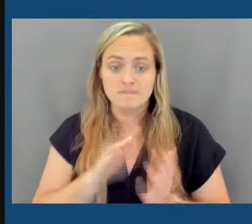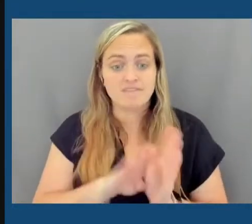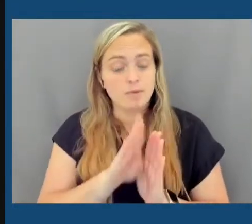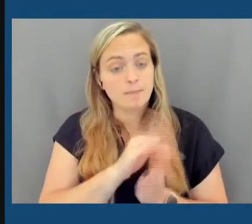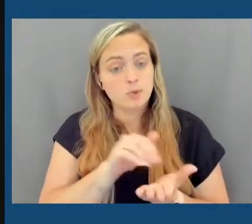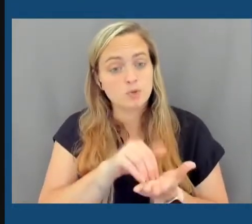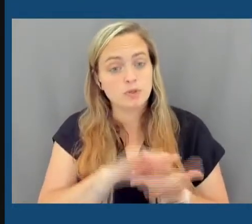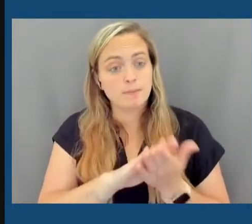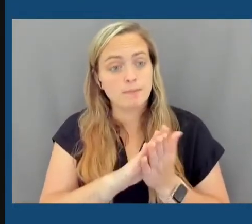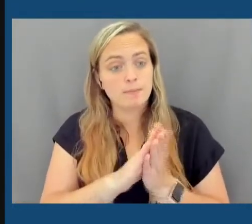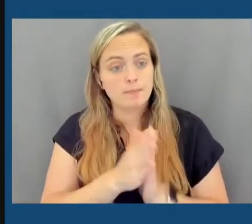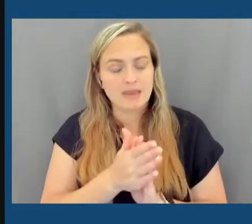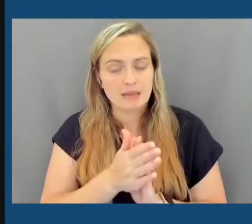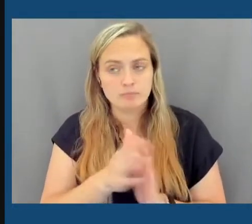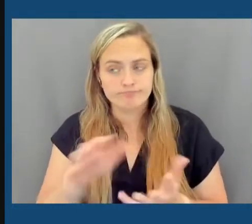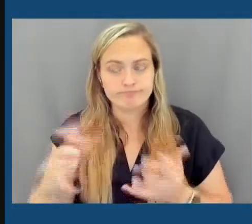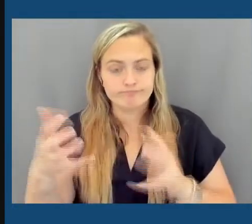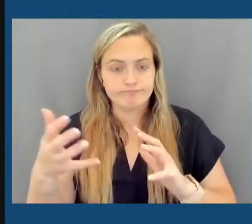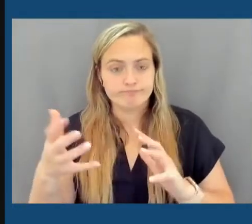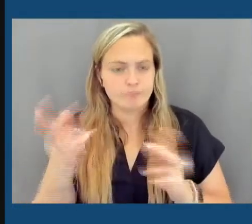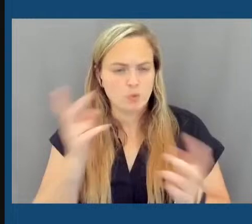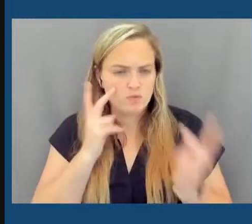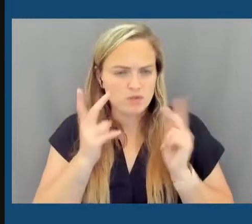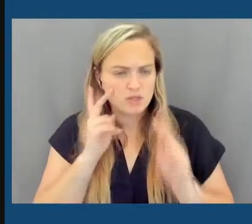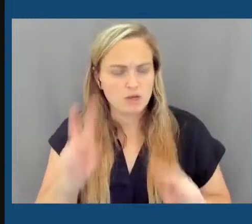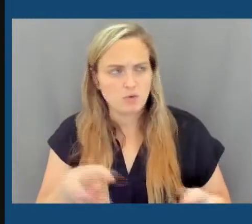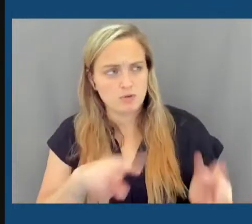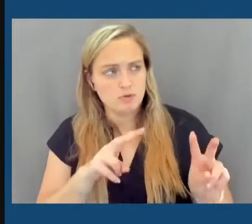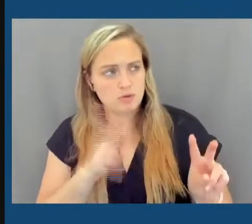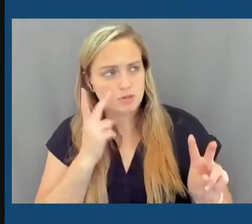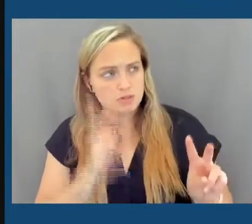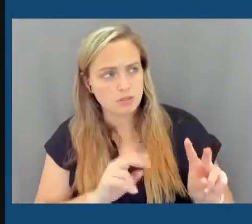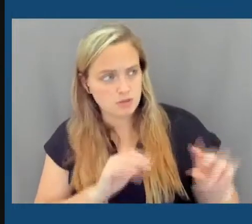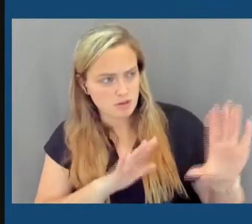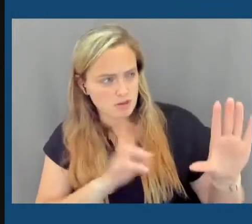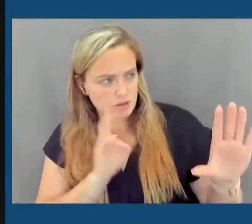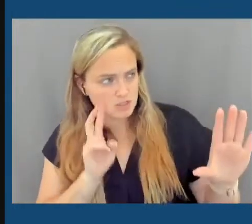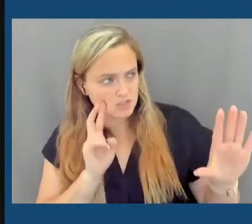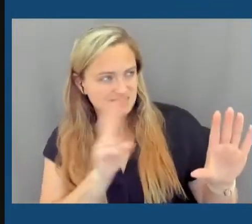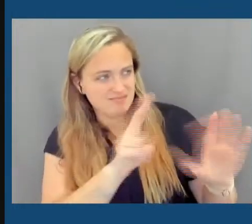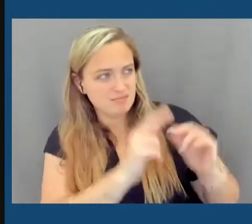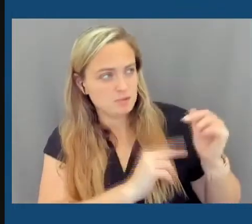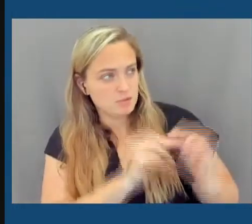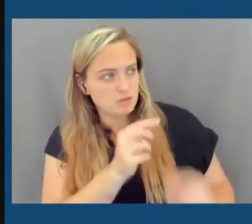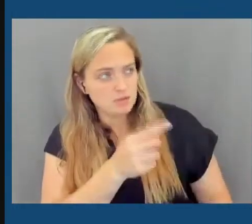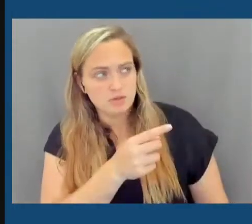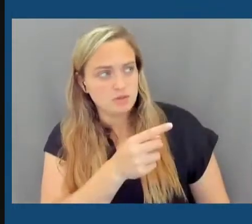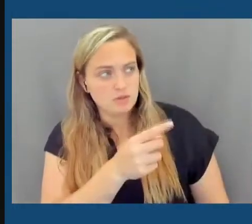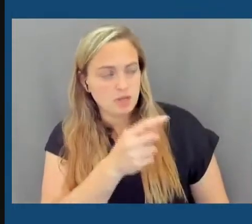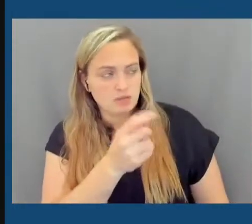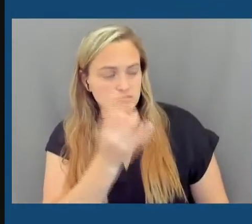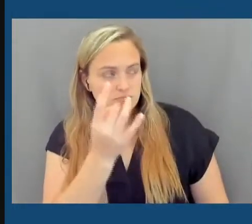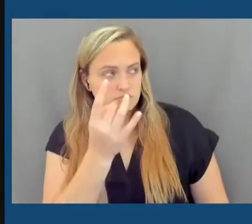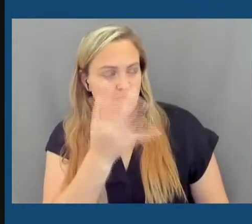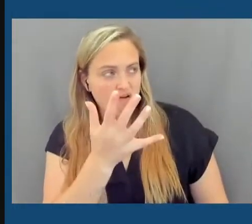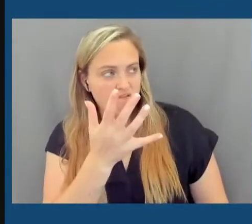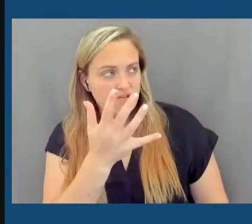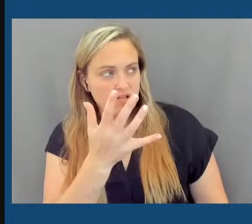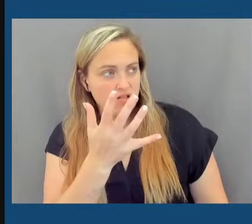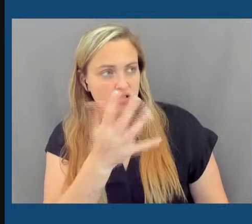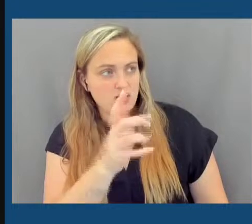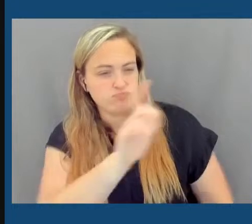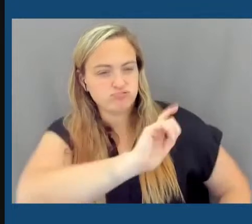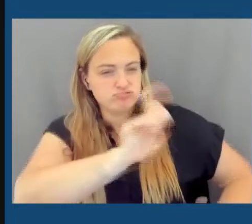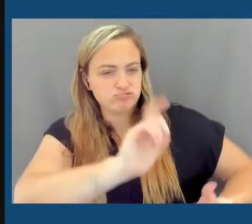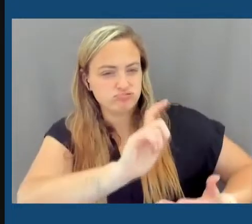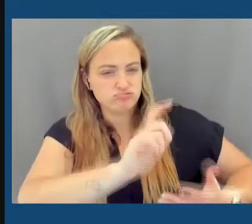in a disrepair, when I would come back and visit, I would look up the hill at that building, at that derelict building, spray painted, windows blown out,